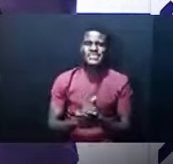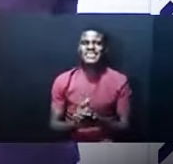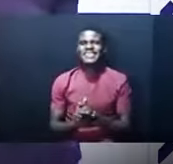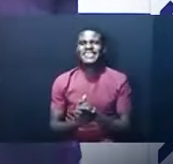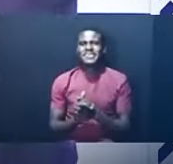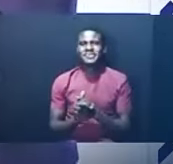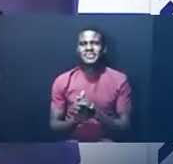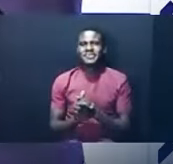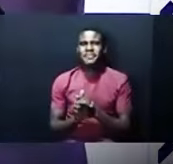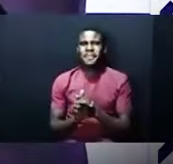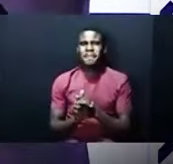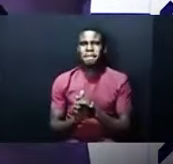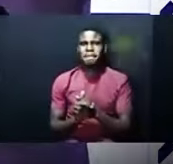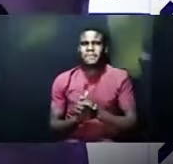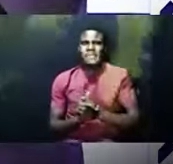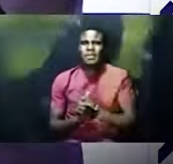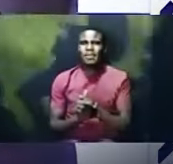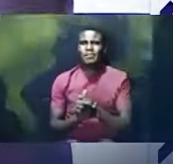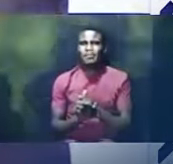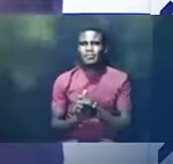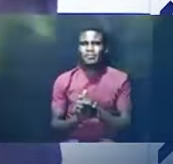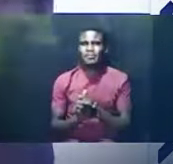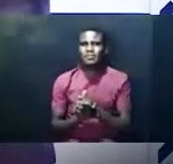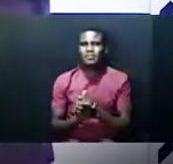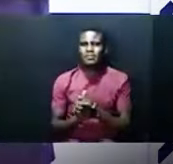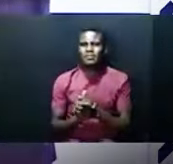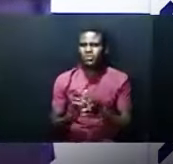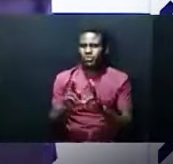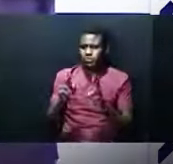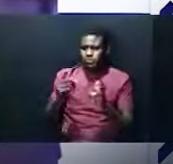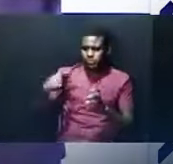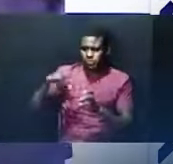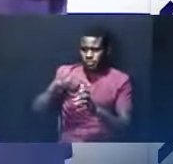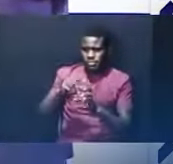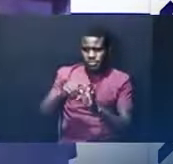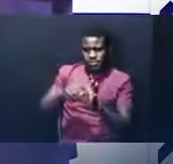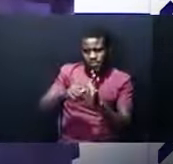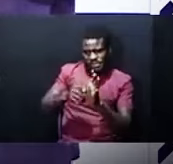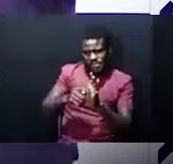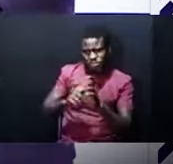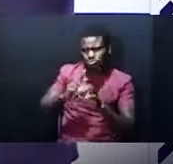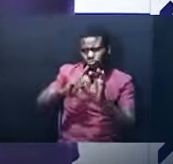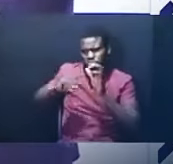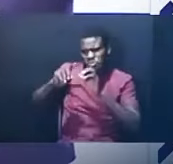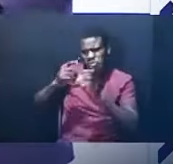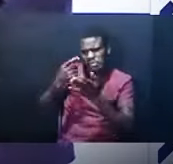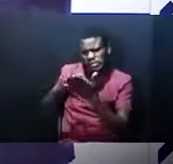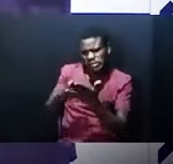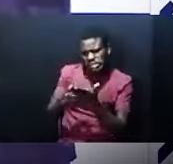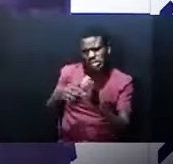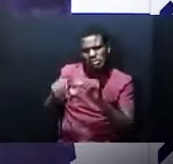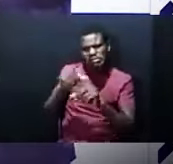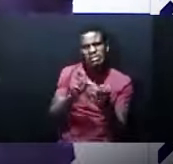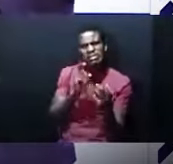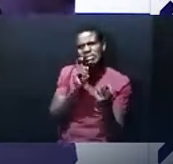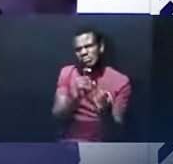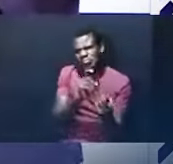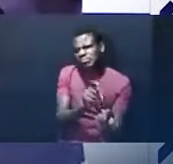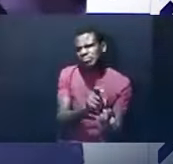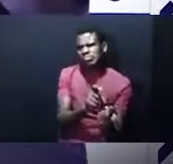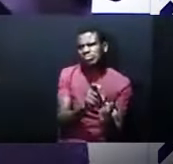indeed. So we began discussing grudges. And